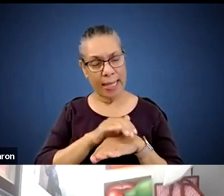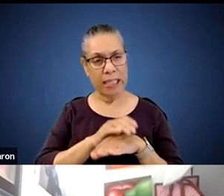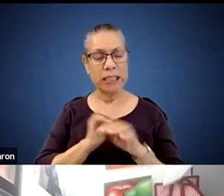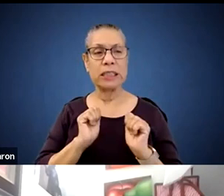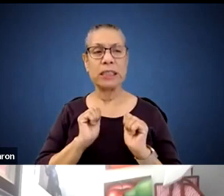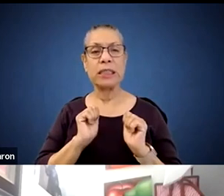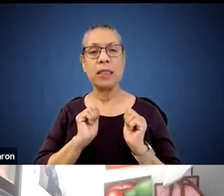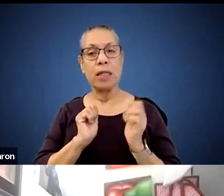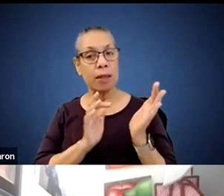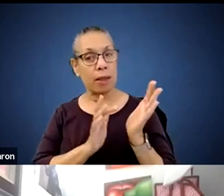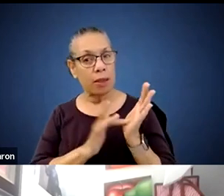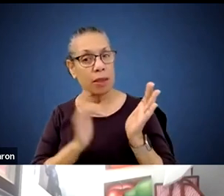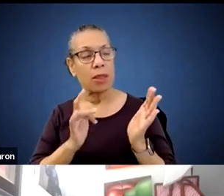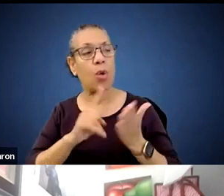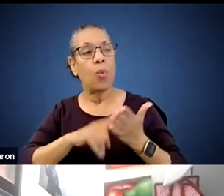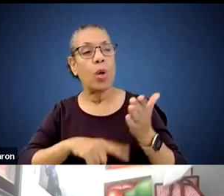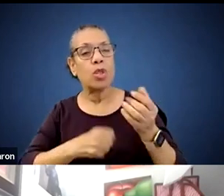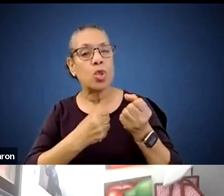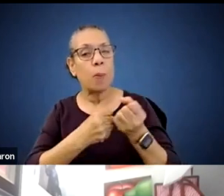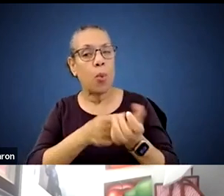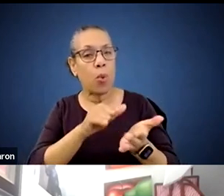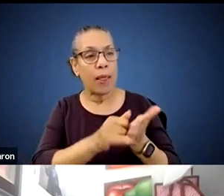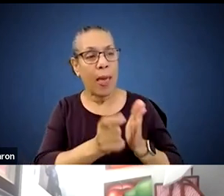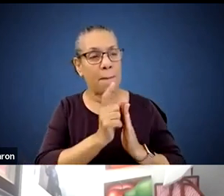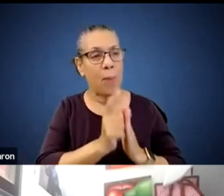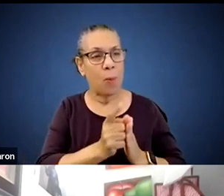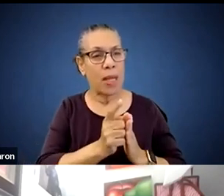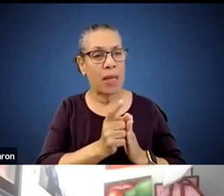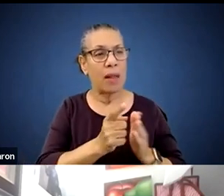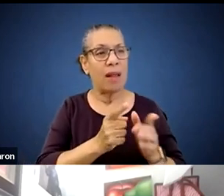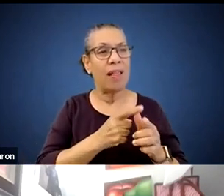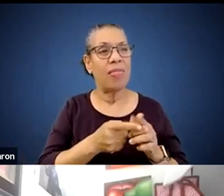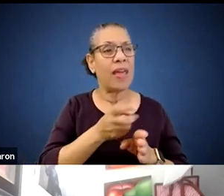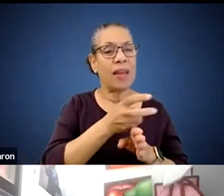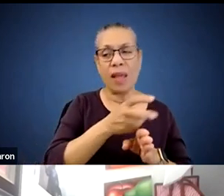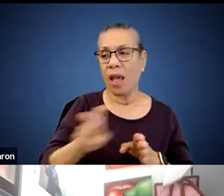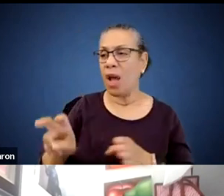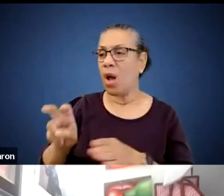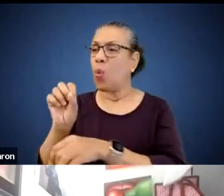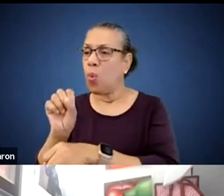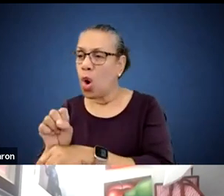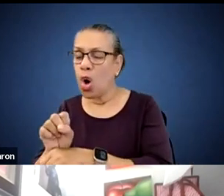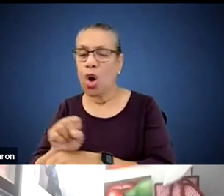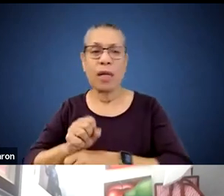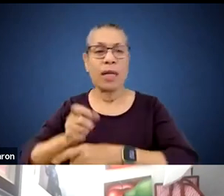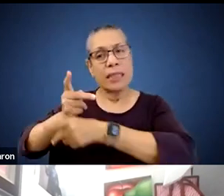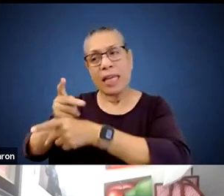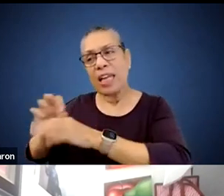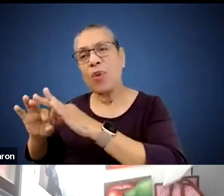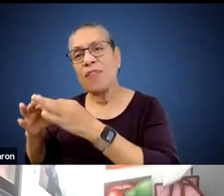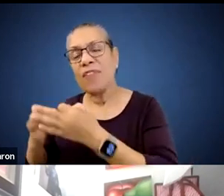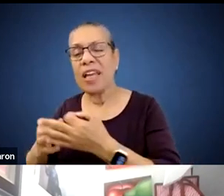advantage of the supports that are there at that moment but then work ultimately and family responsibility ultimately pulls them